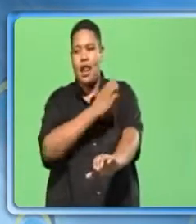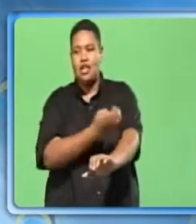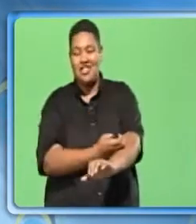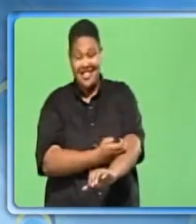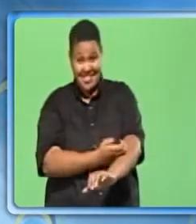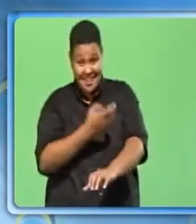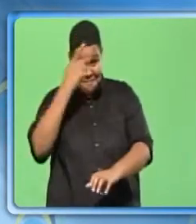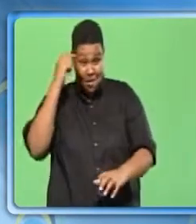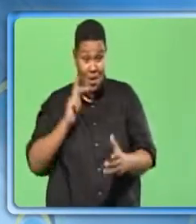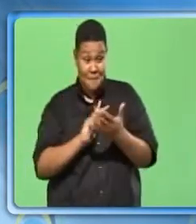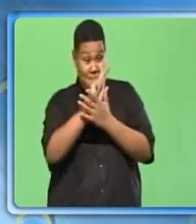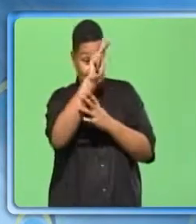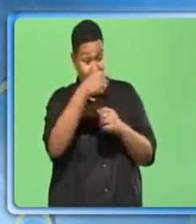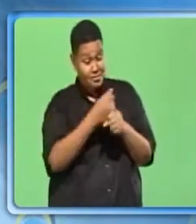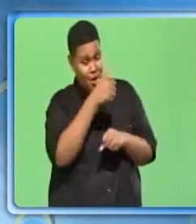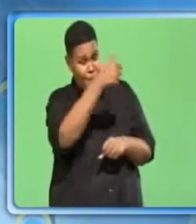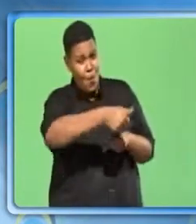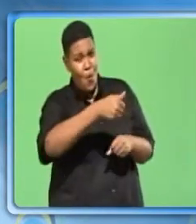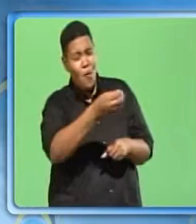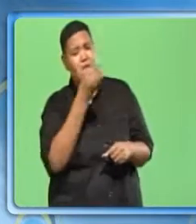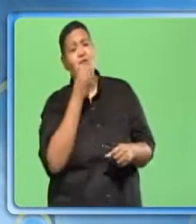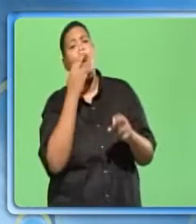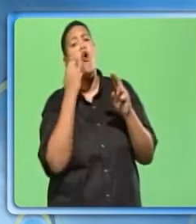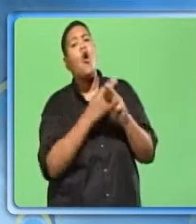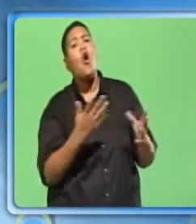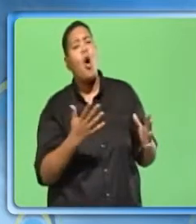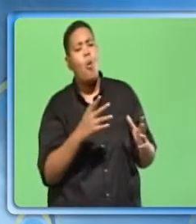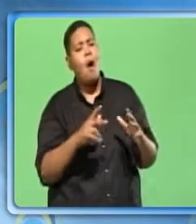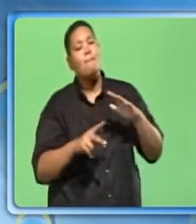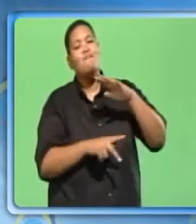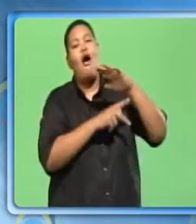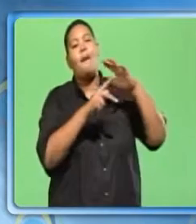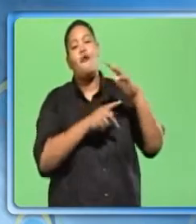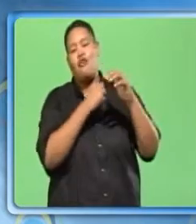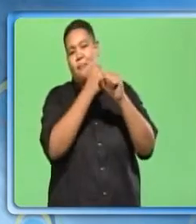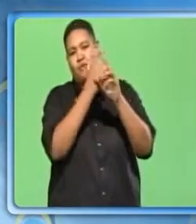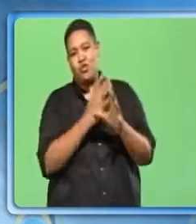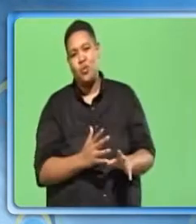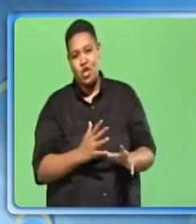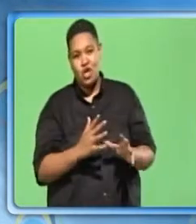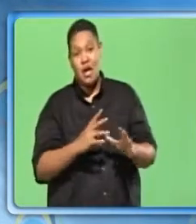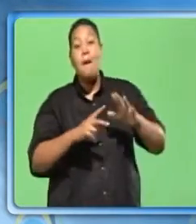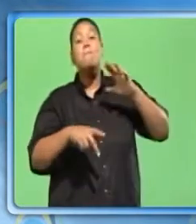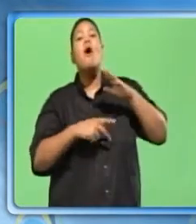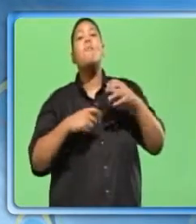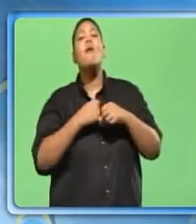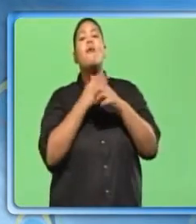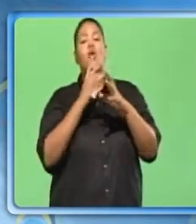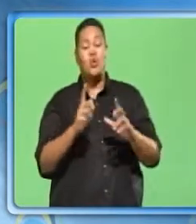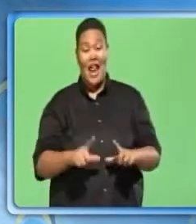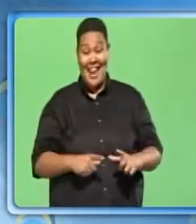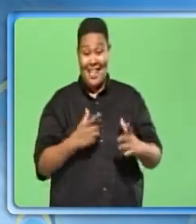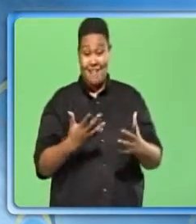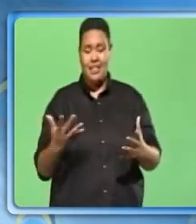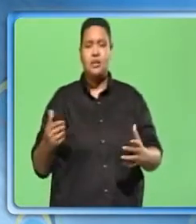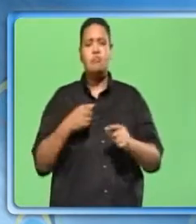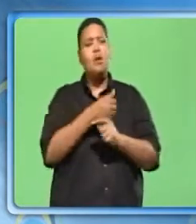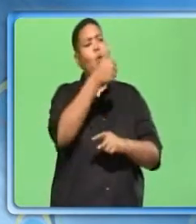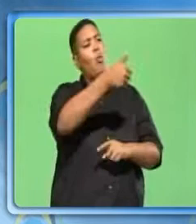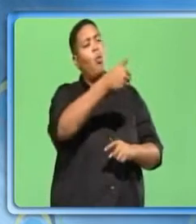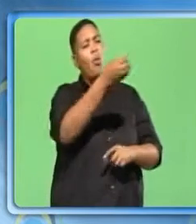Because plants make their own food, they are called primary producers. Primary producers are organisms that make their own